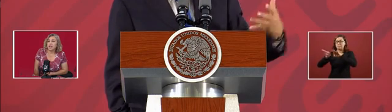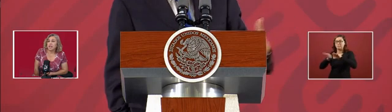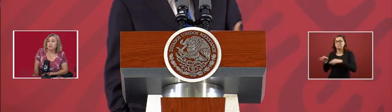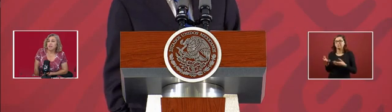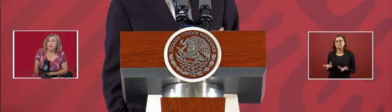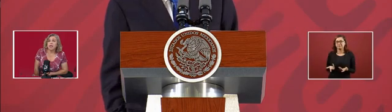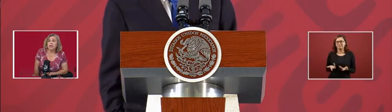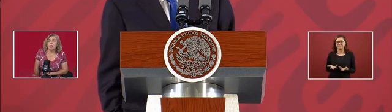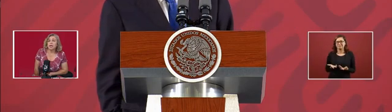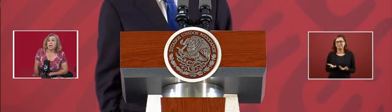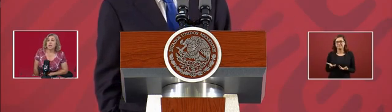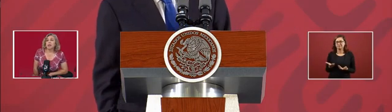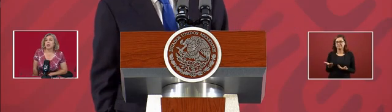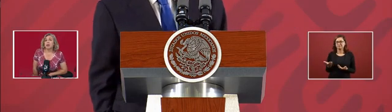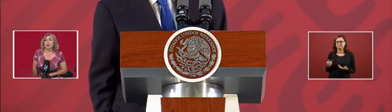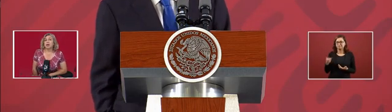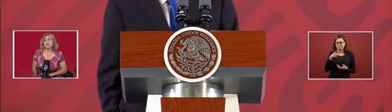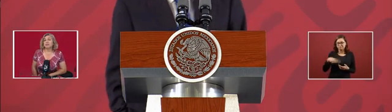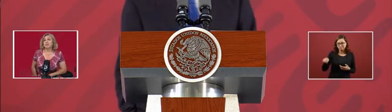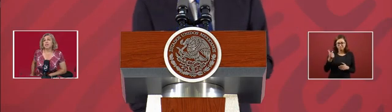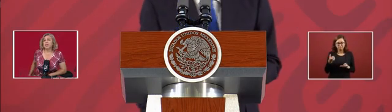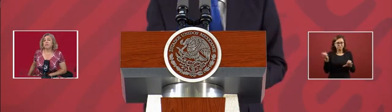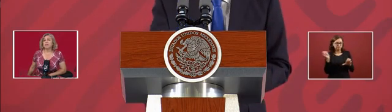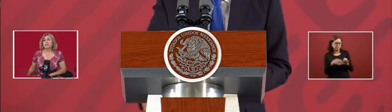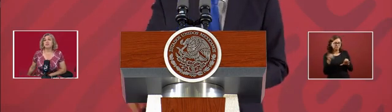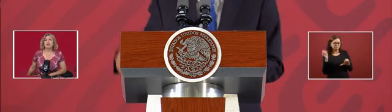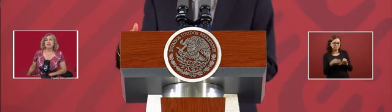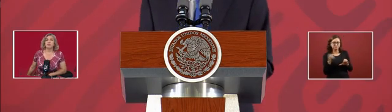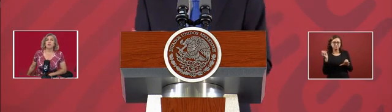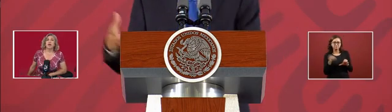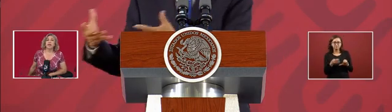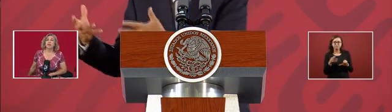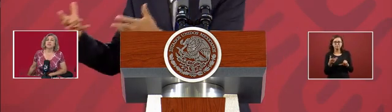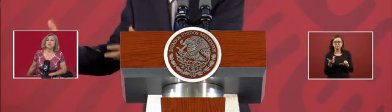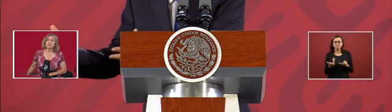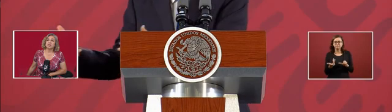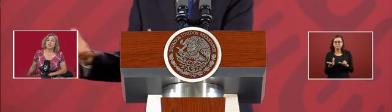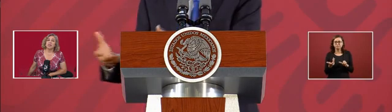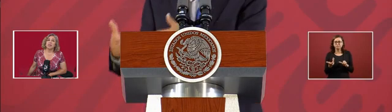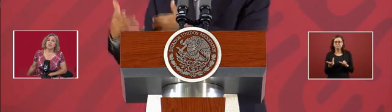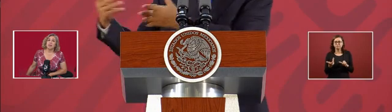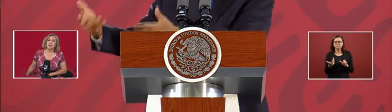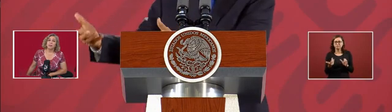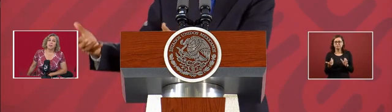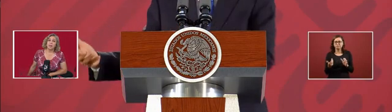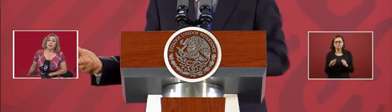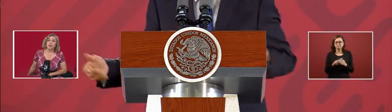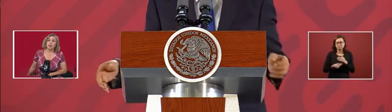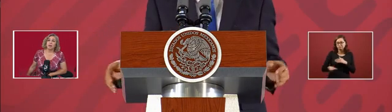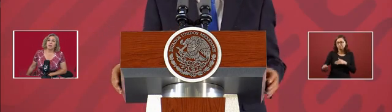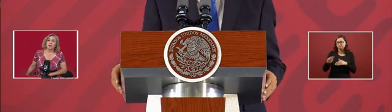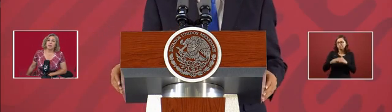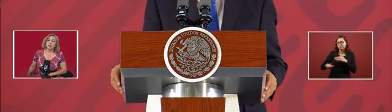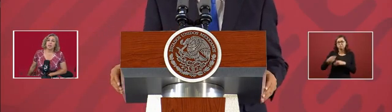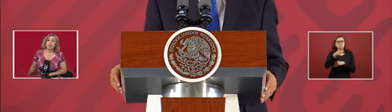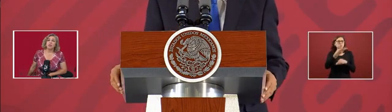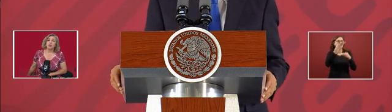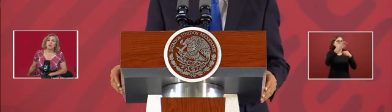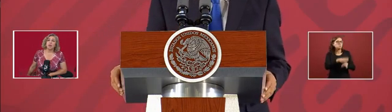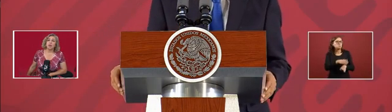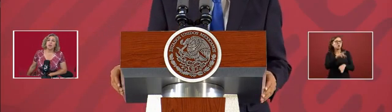No vamos a dejar eso. We are not going to leave that alone Ahora porque as of estamos now, because we're parando